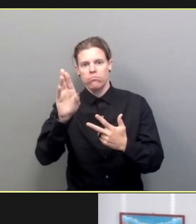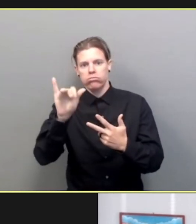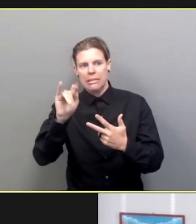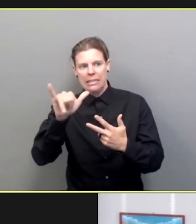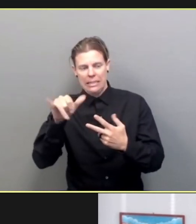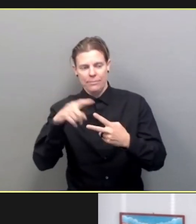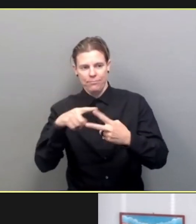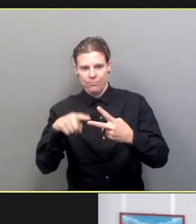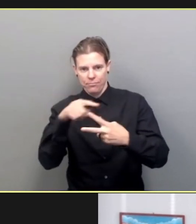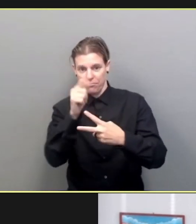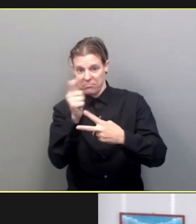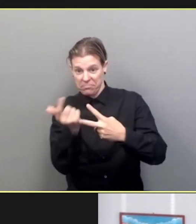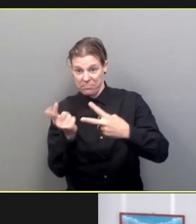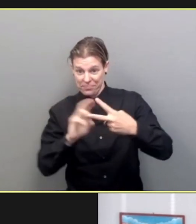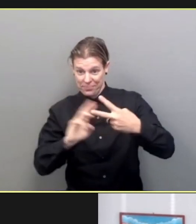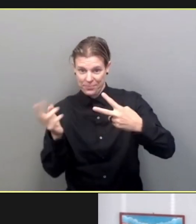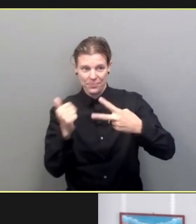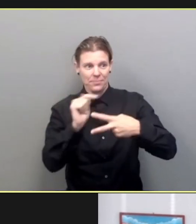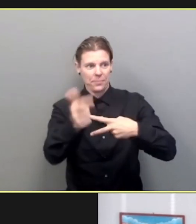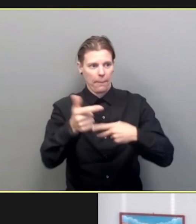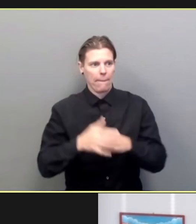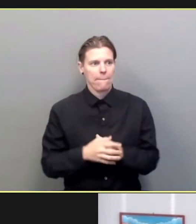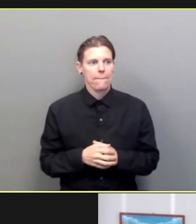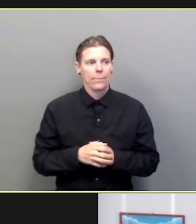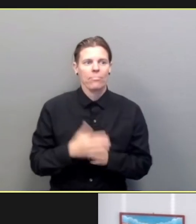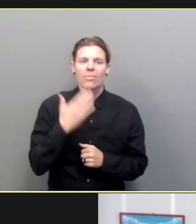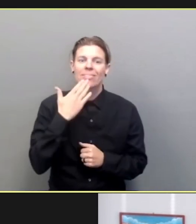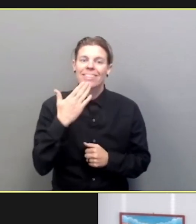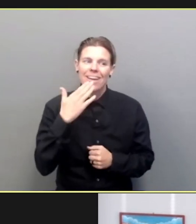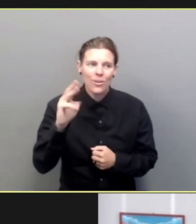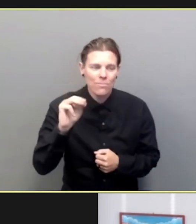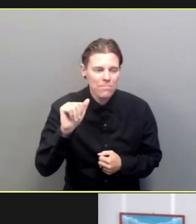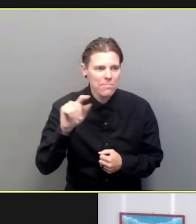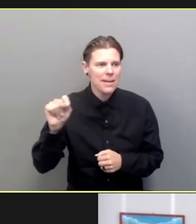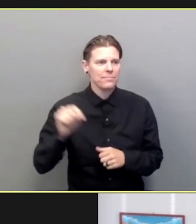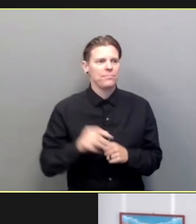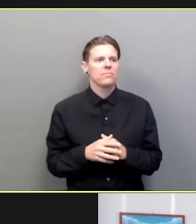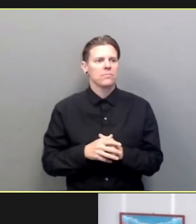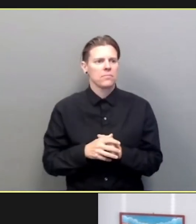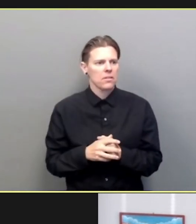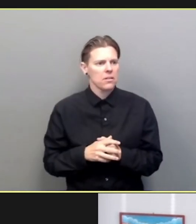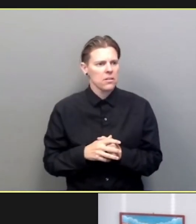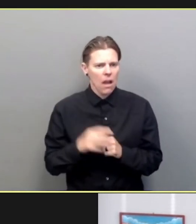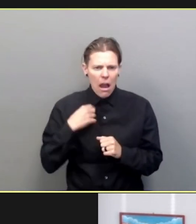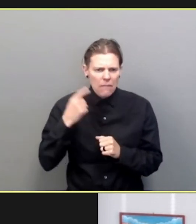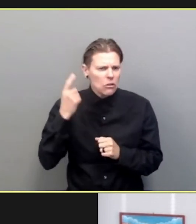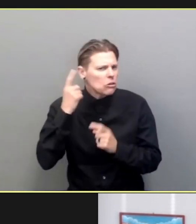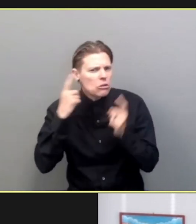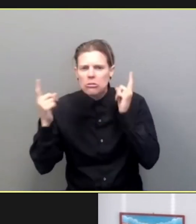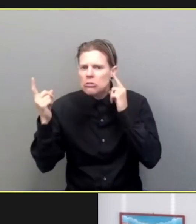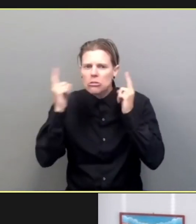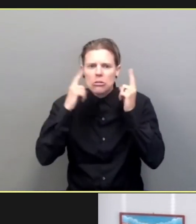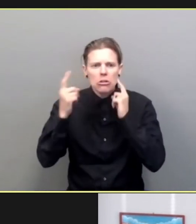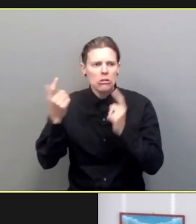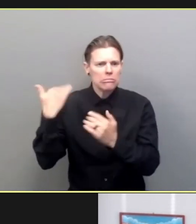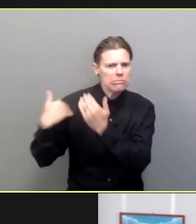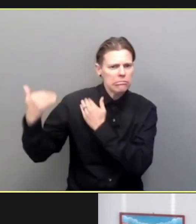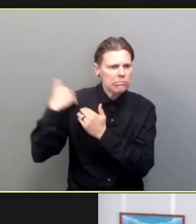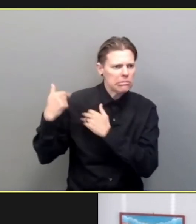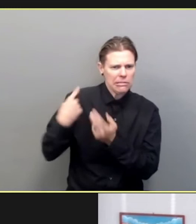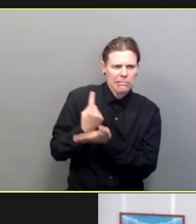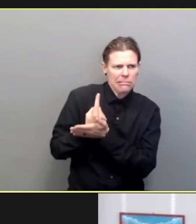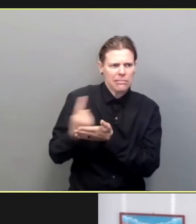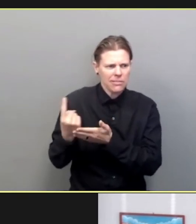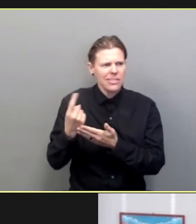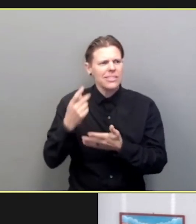unmuted. Thanks, Matt. I heard from quite a few people this week who were kind of wondering if they could get more of a drill down